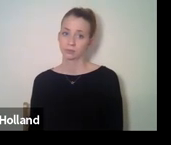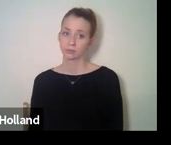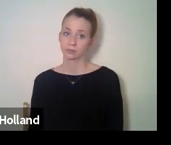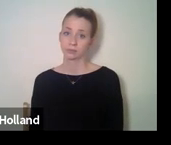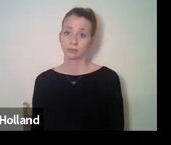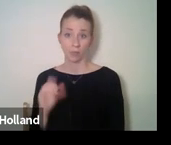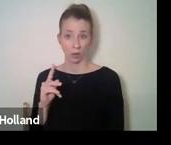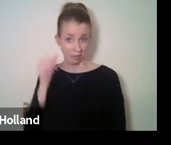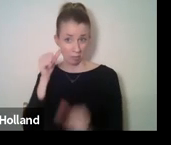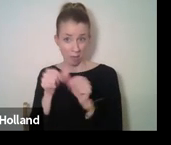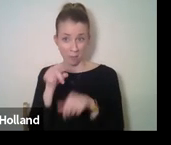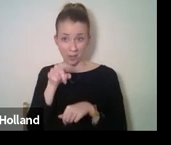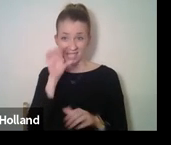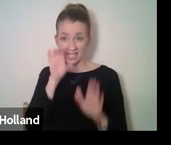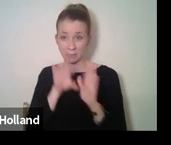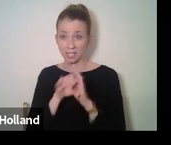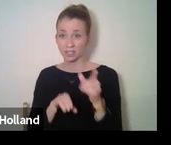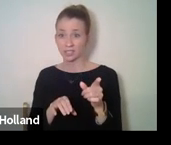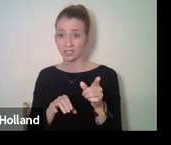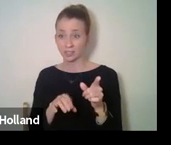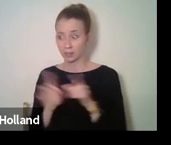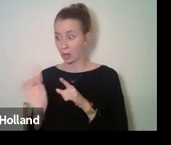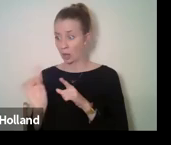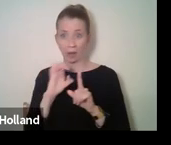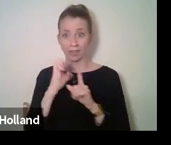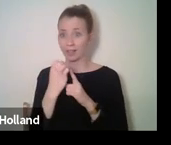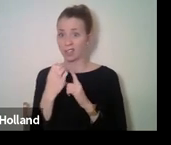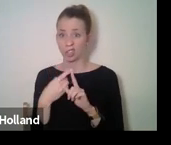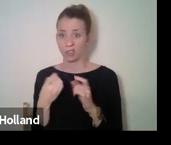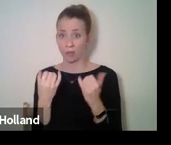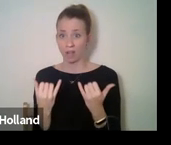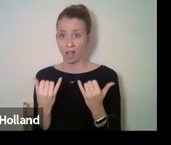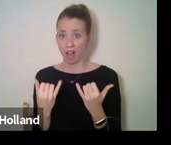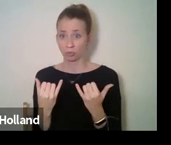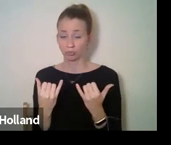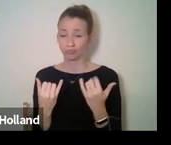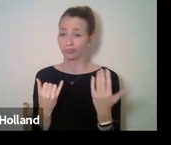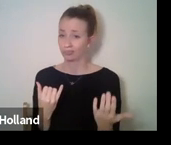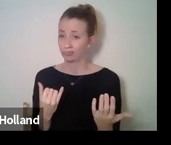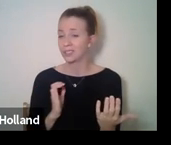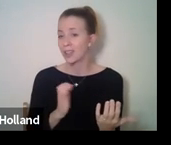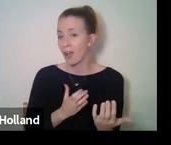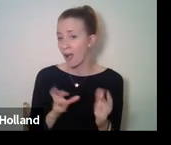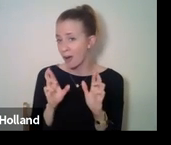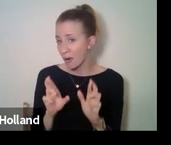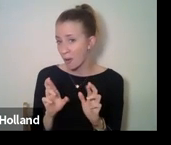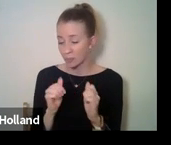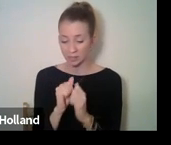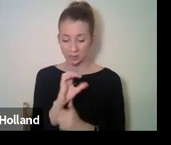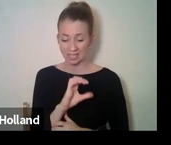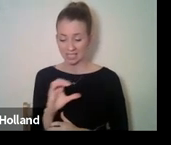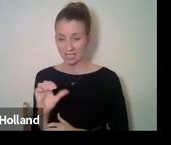So remember this graph where our electrons are coming from today? Well, we're hoping that CCA